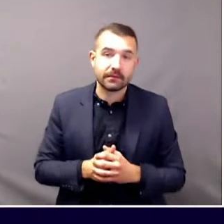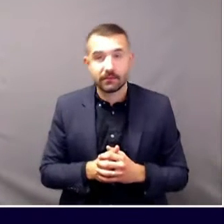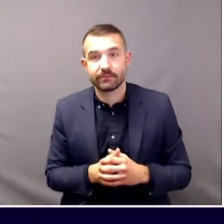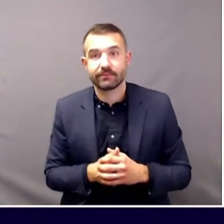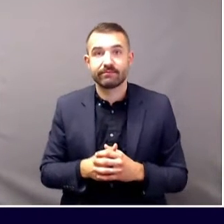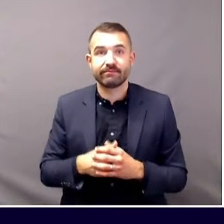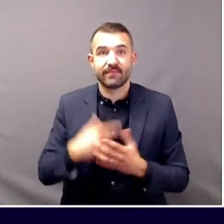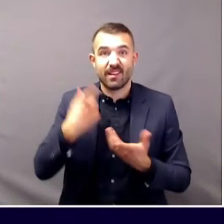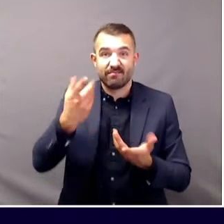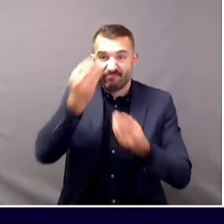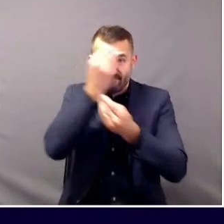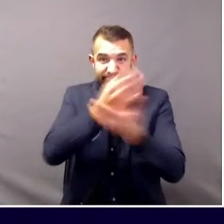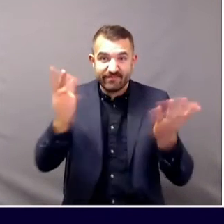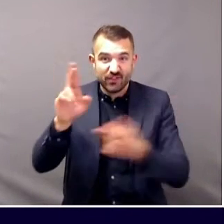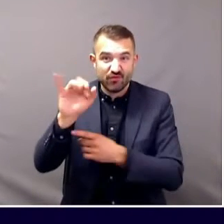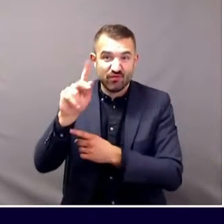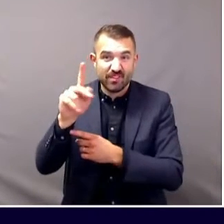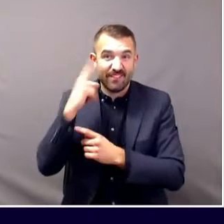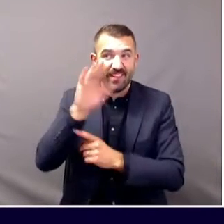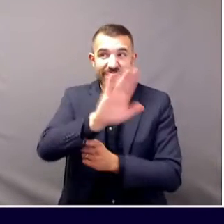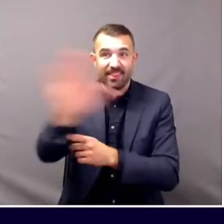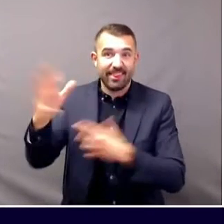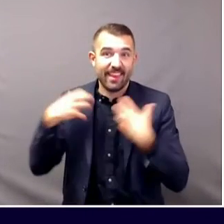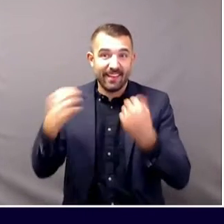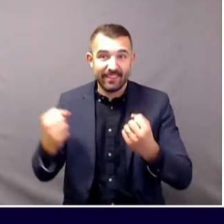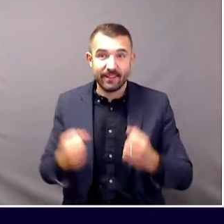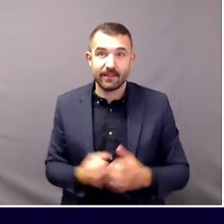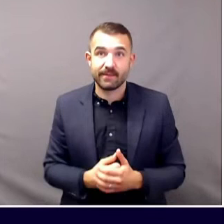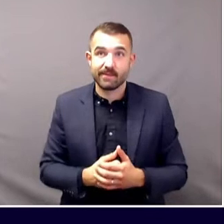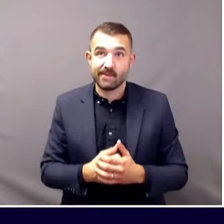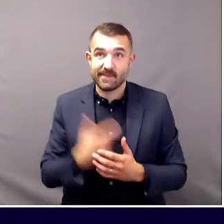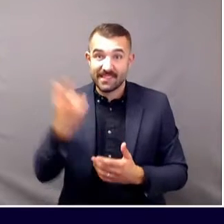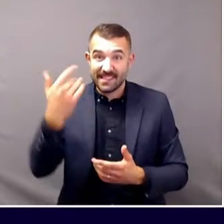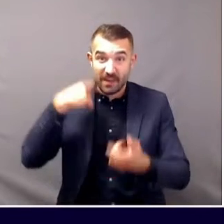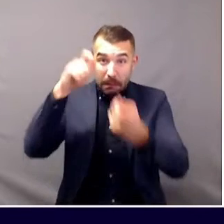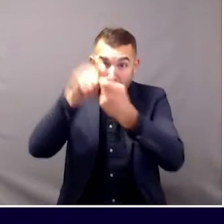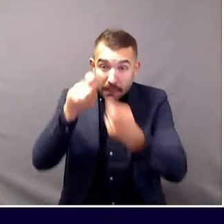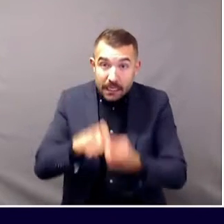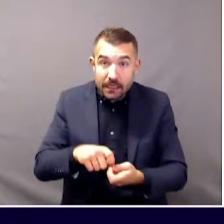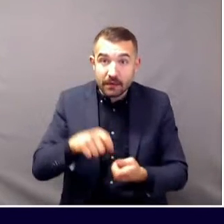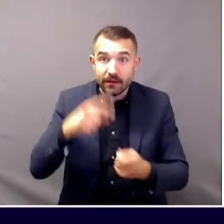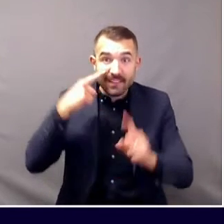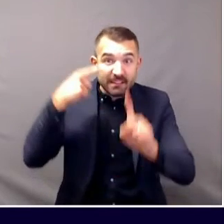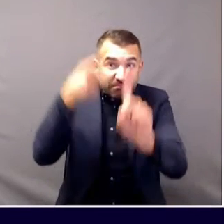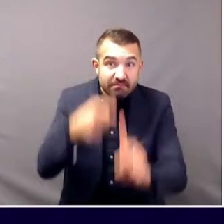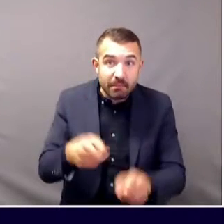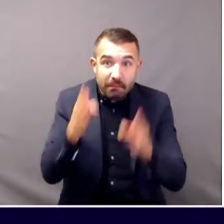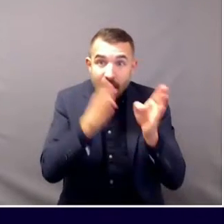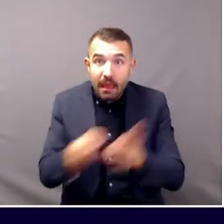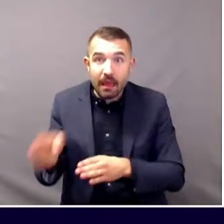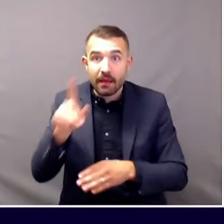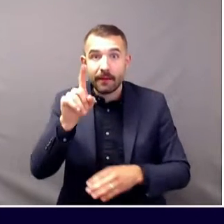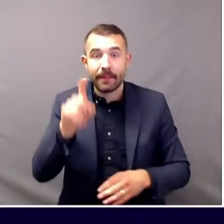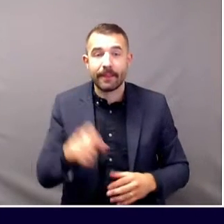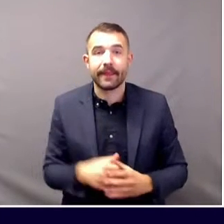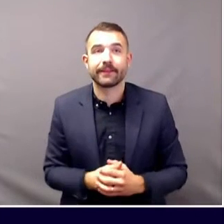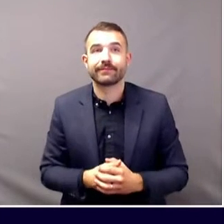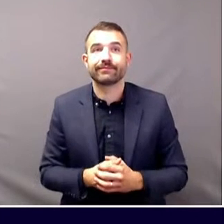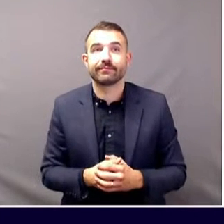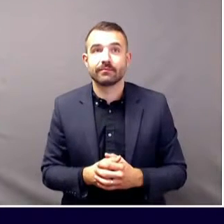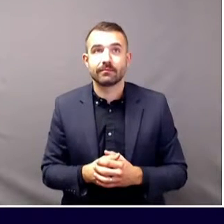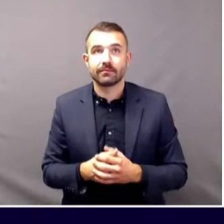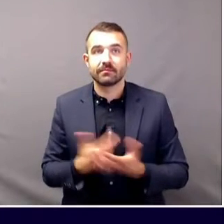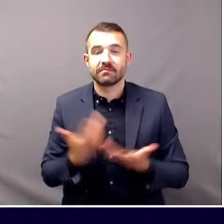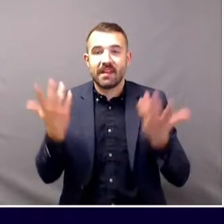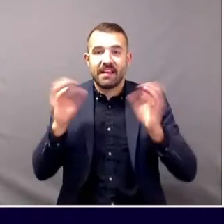weekend beyond that. I have no additional detail what was happening at each of these stores. Thank you. And Dr. Shah,